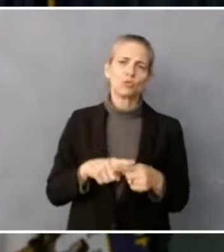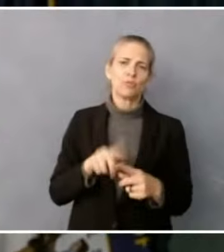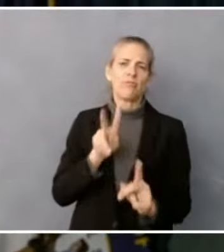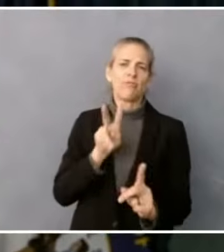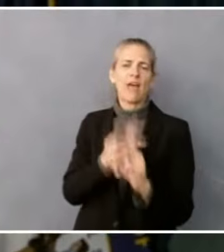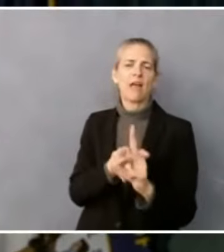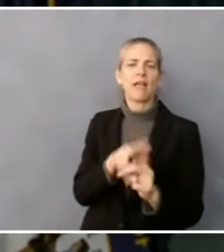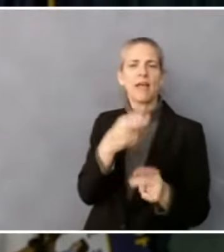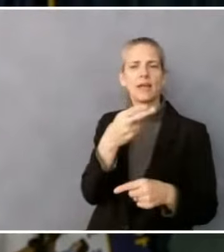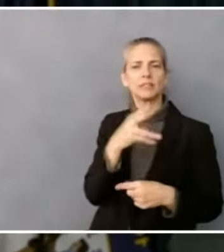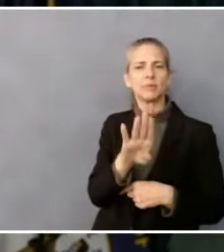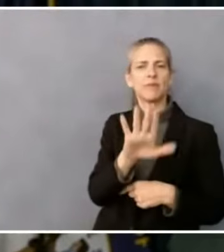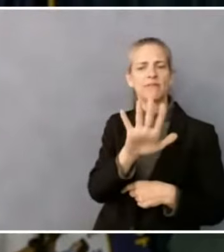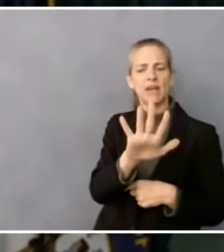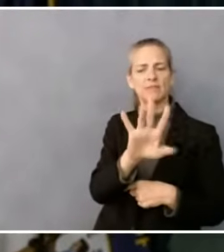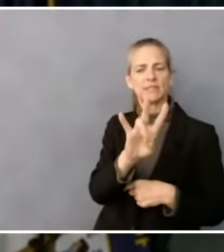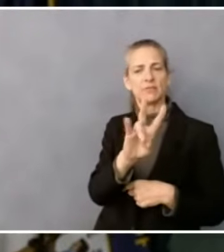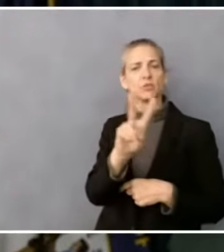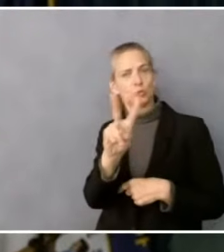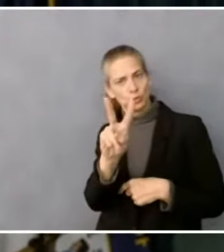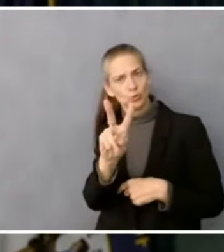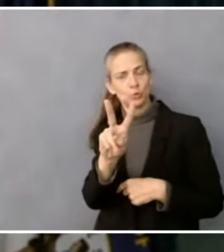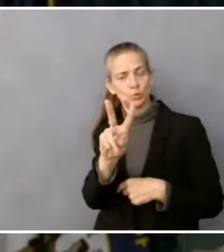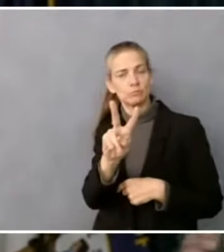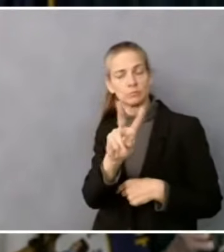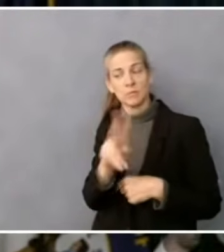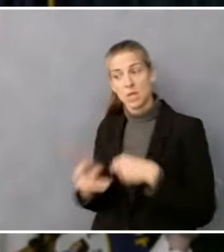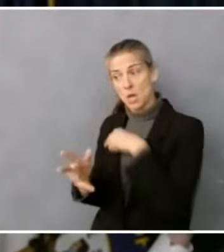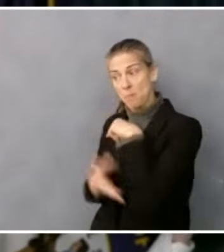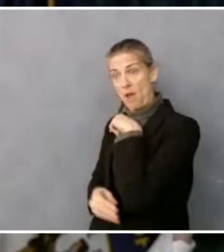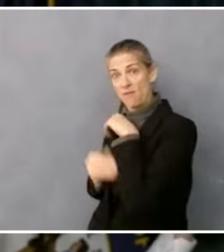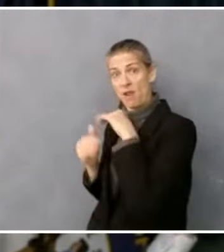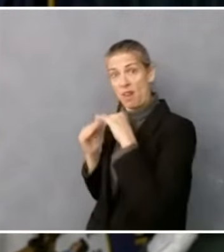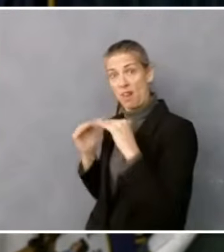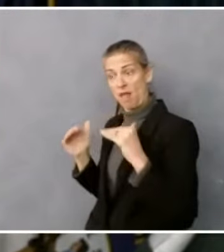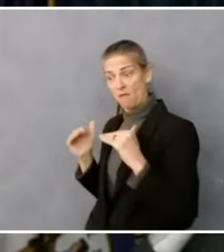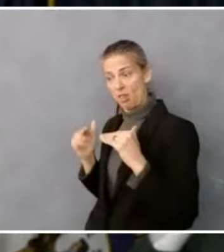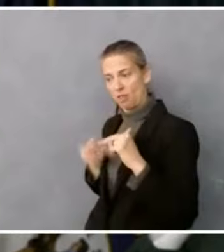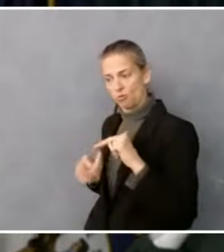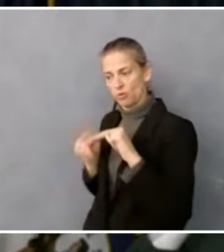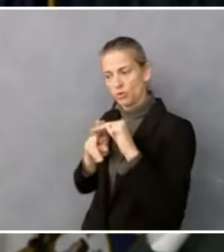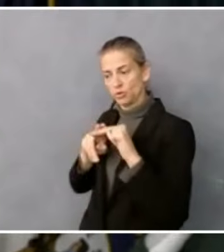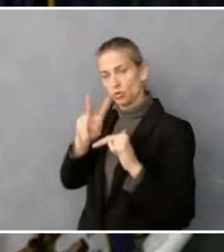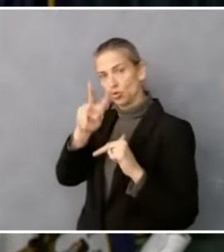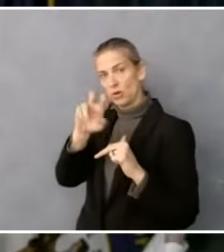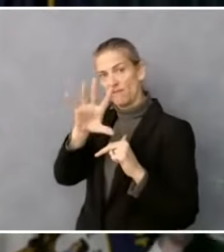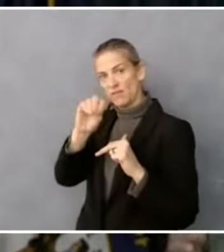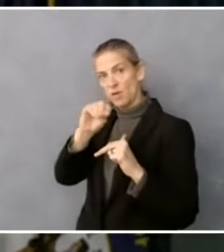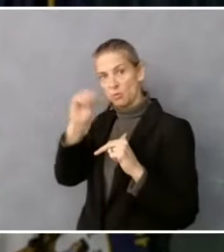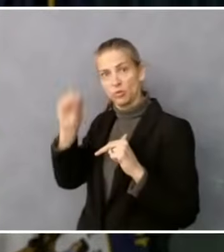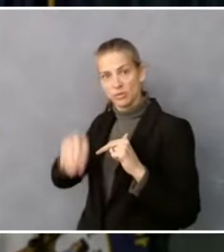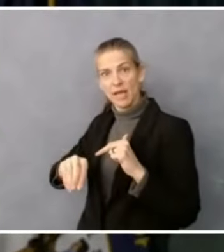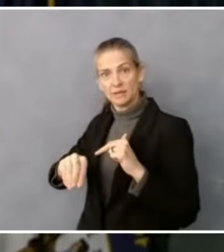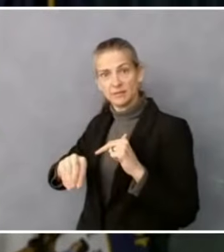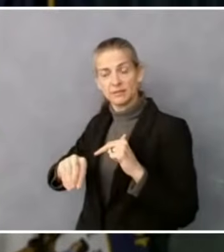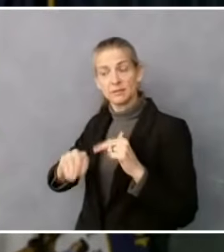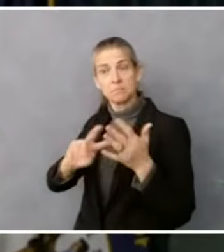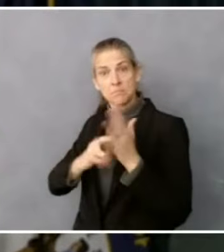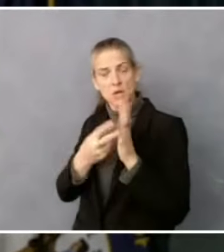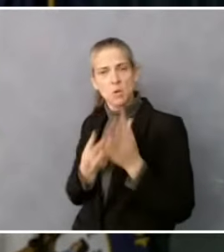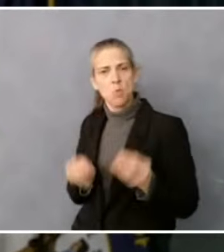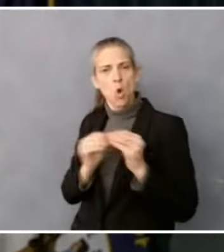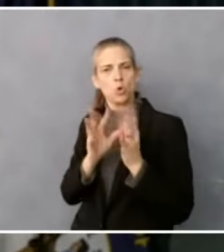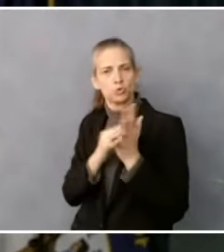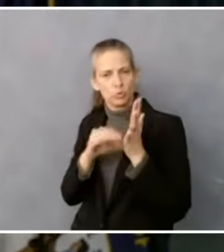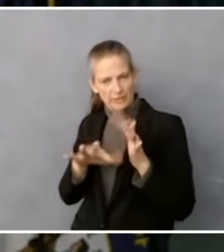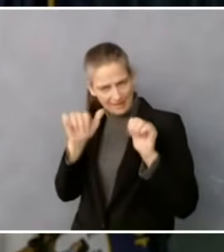572, which increases the poverty level to 250%, allowing more of our students to have